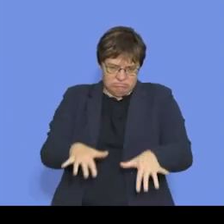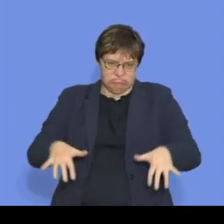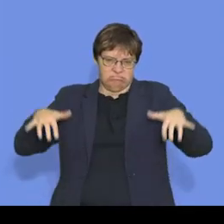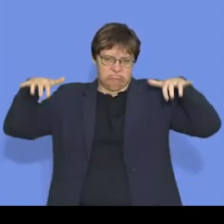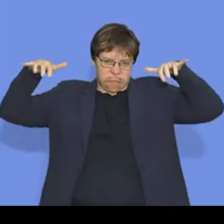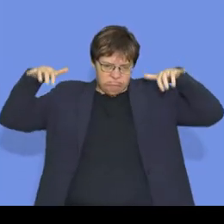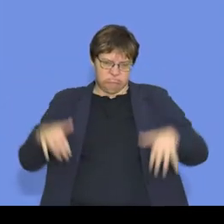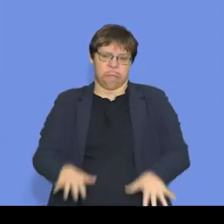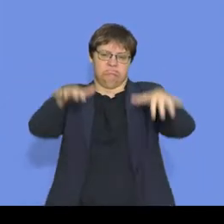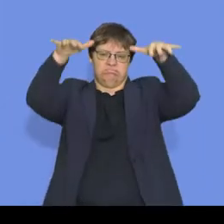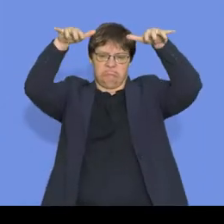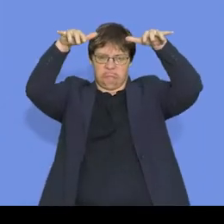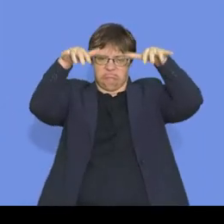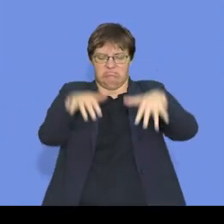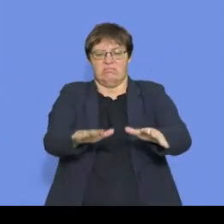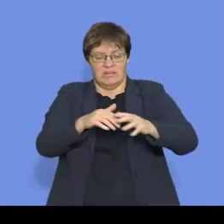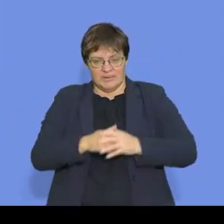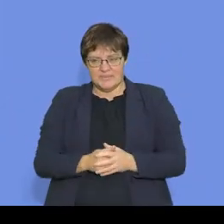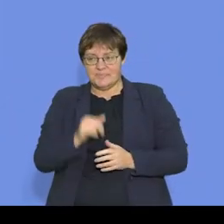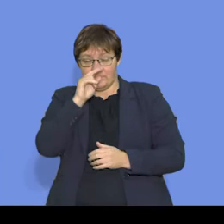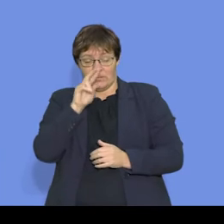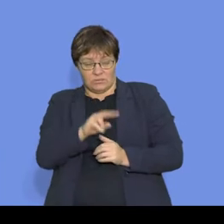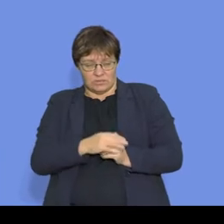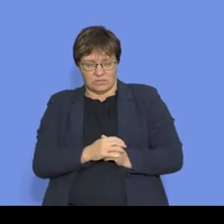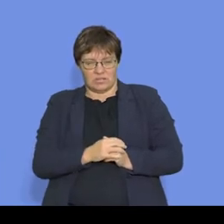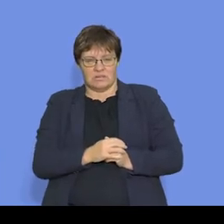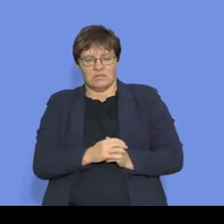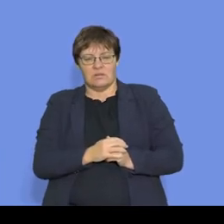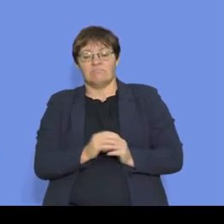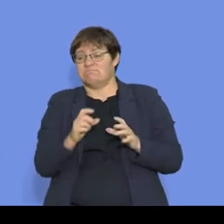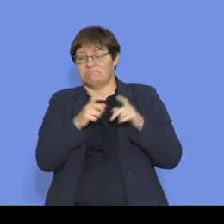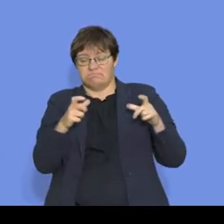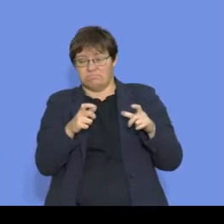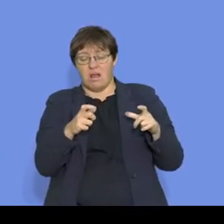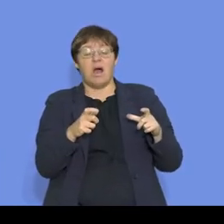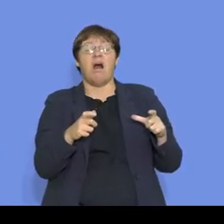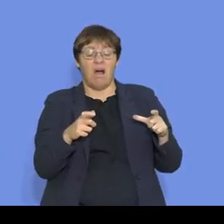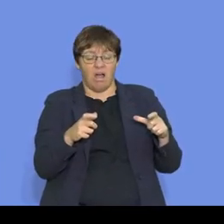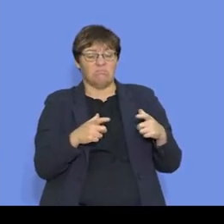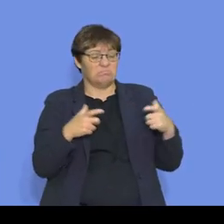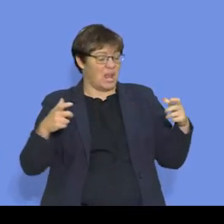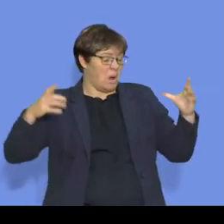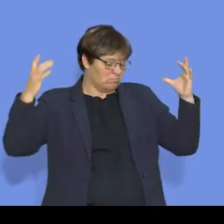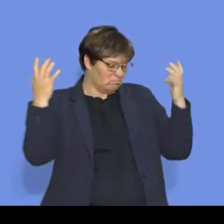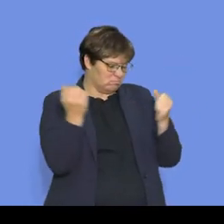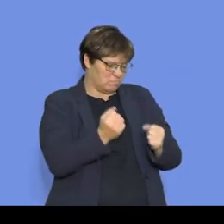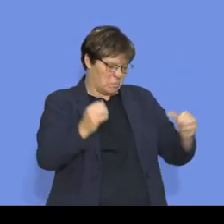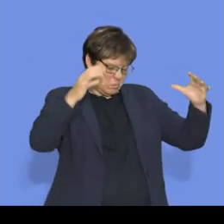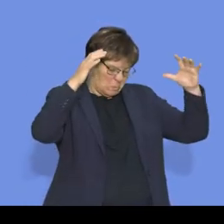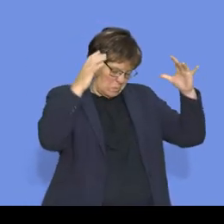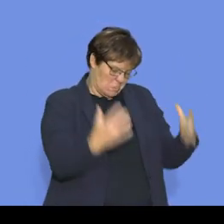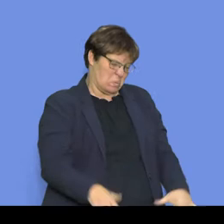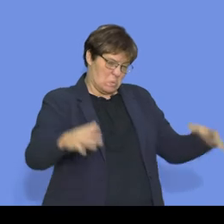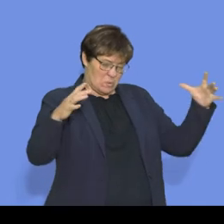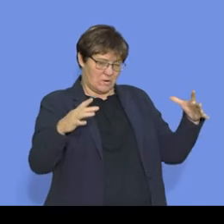tsunami, and of course, if you have a look, something that big would cause a huge splash, and that's basically